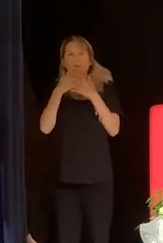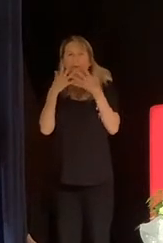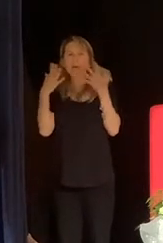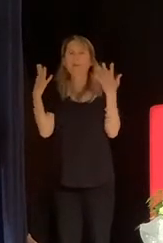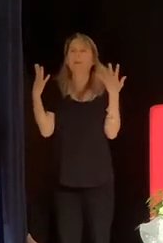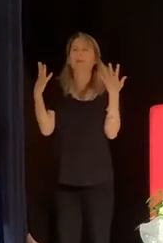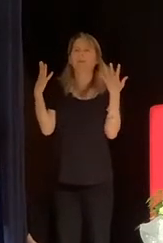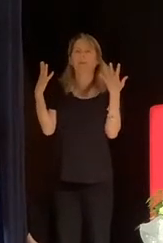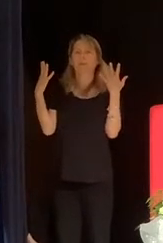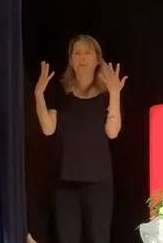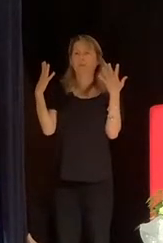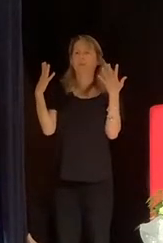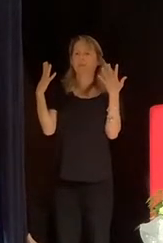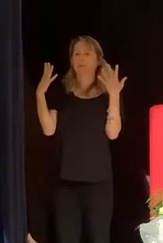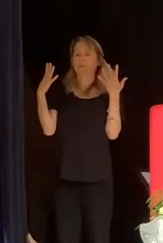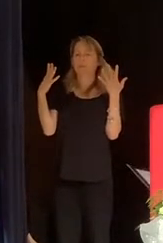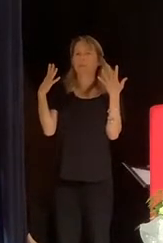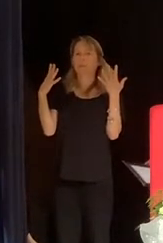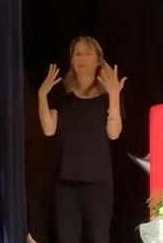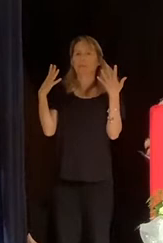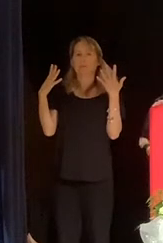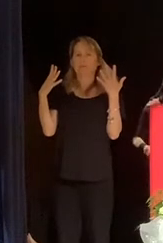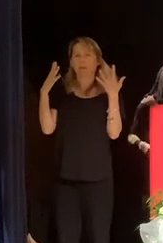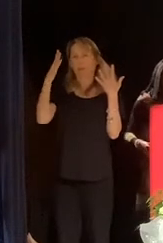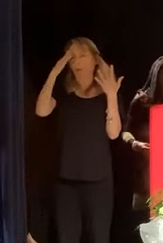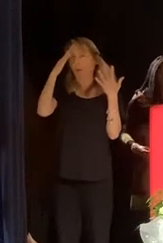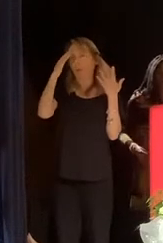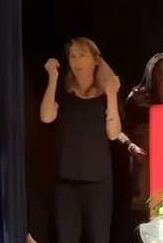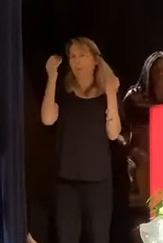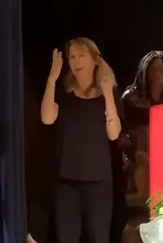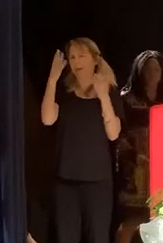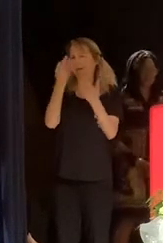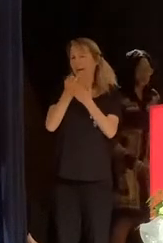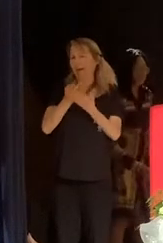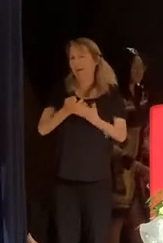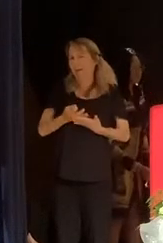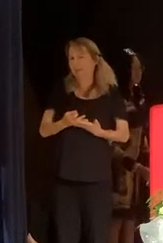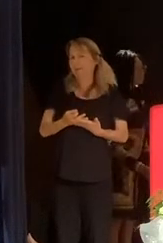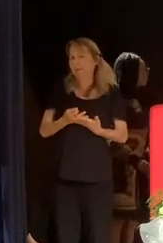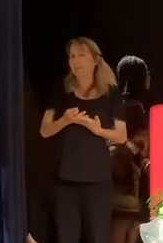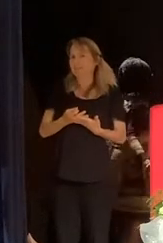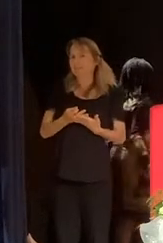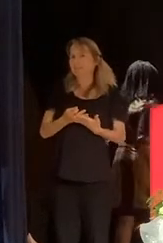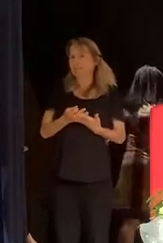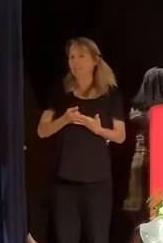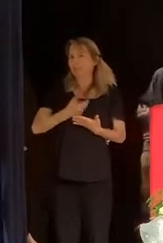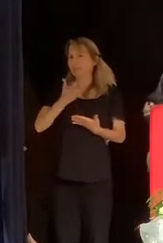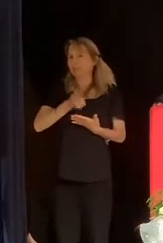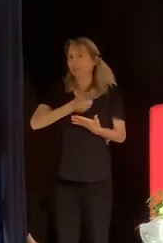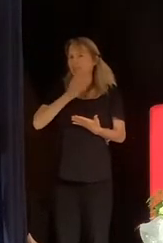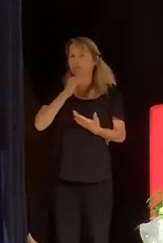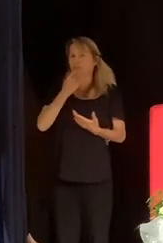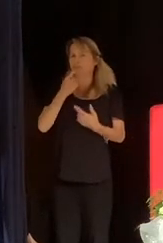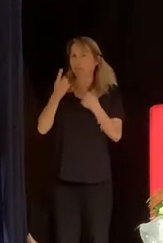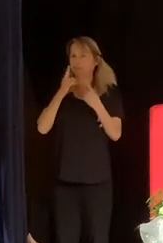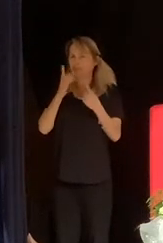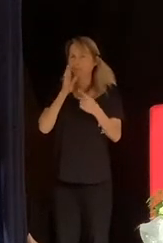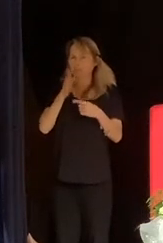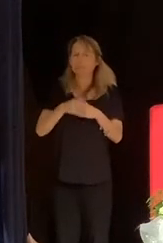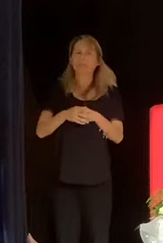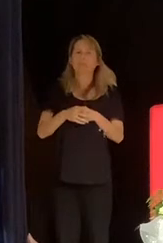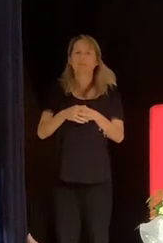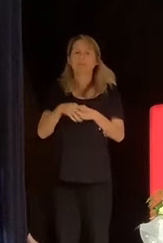encounters. He has a keen sense of historical facts, which he is happy to share with whoever he is interested in.